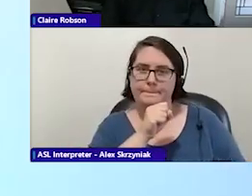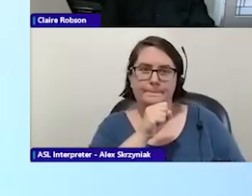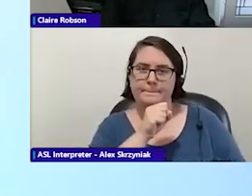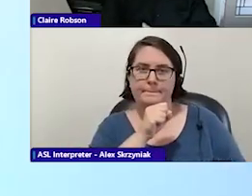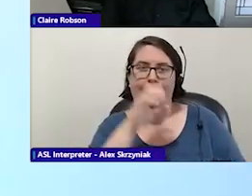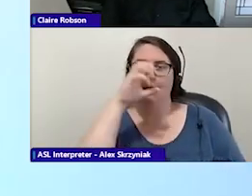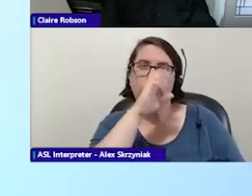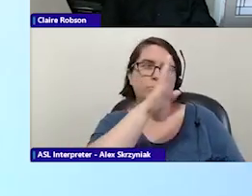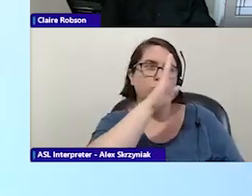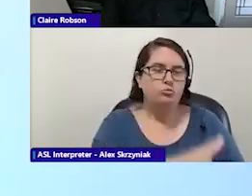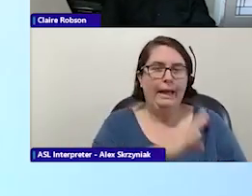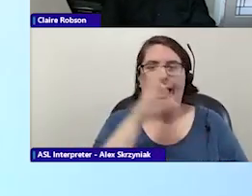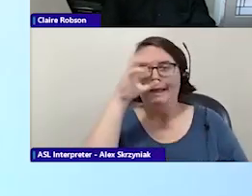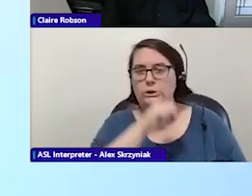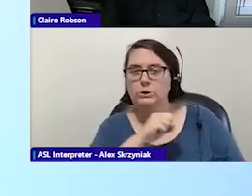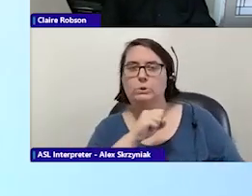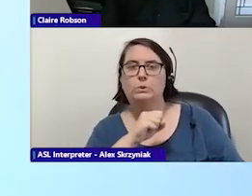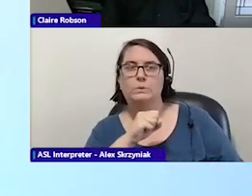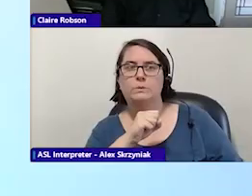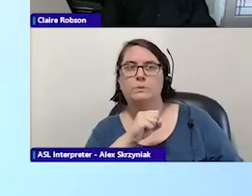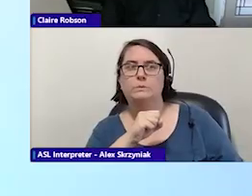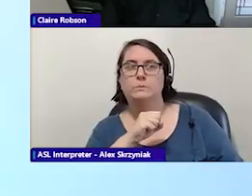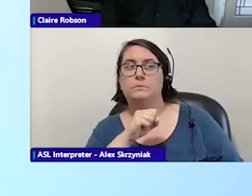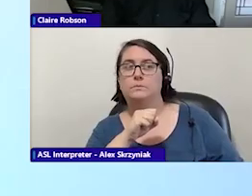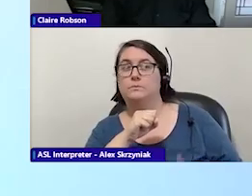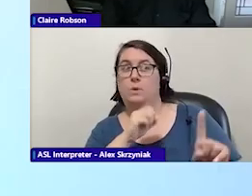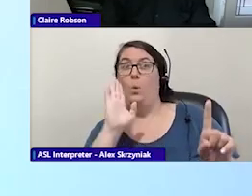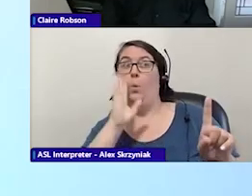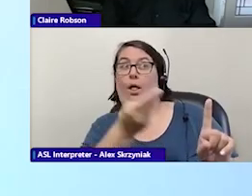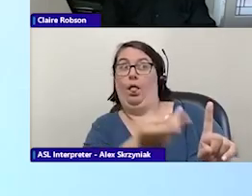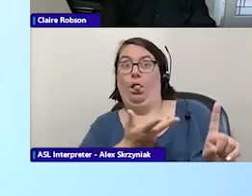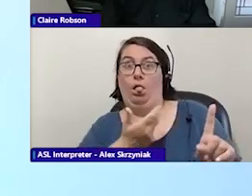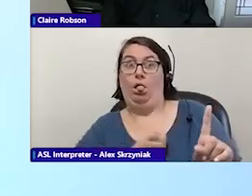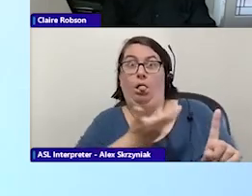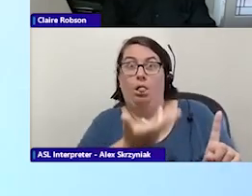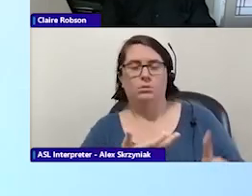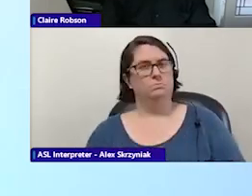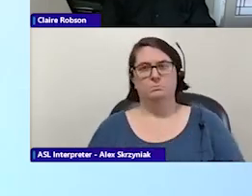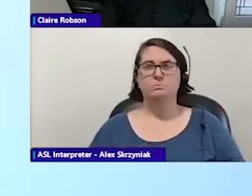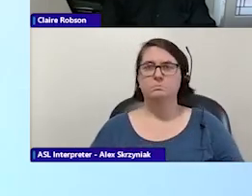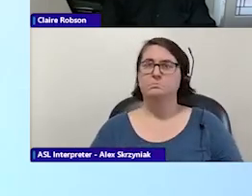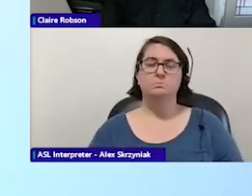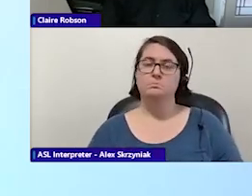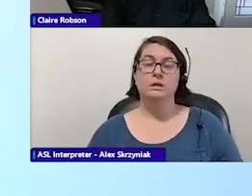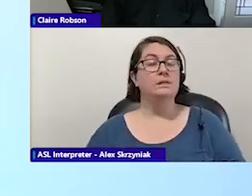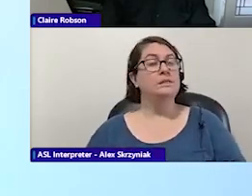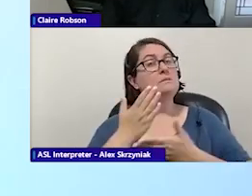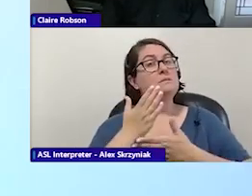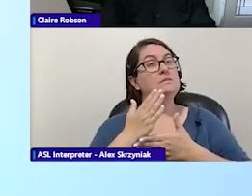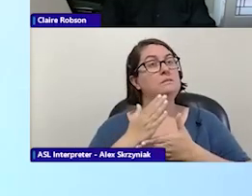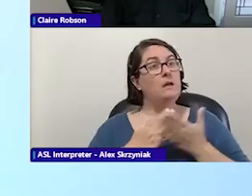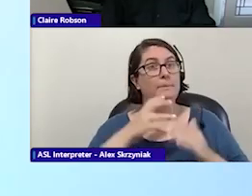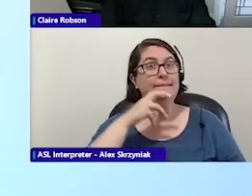heteronormativity, nor should they assume that their clients wish to disclose. Some